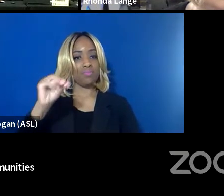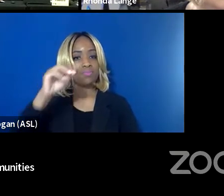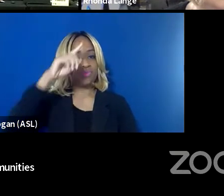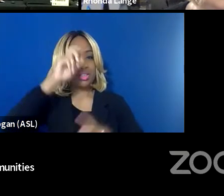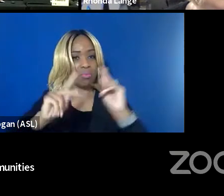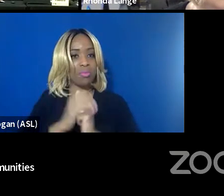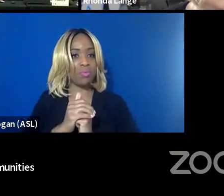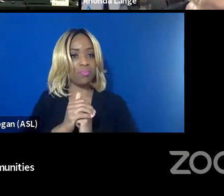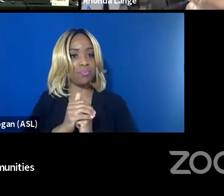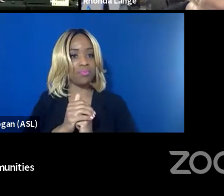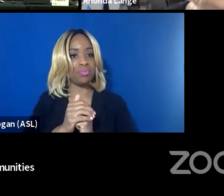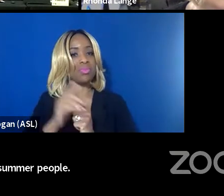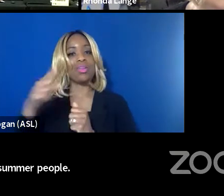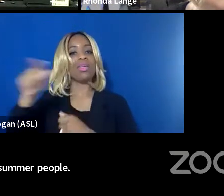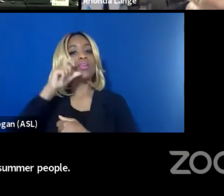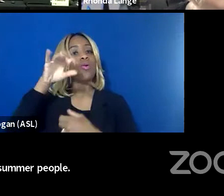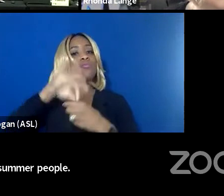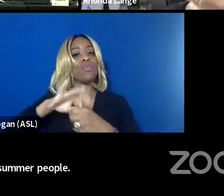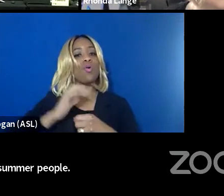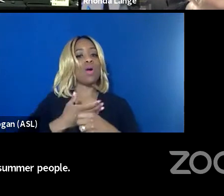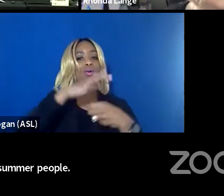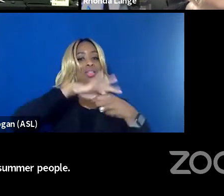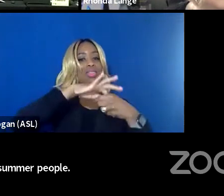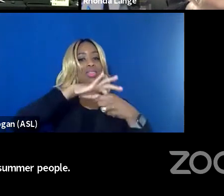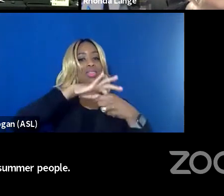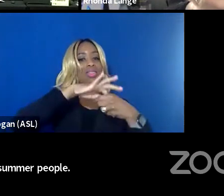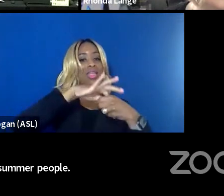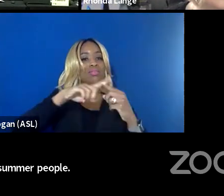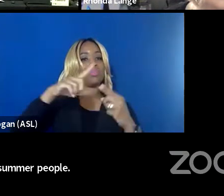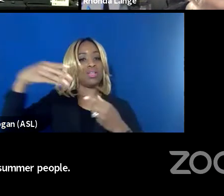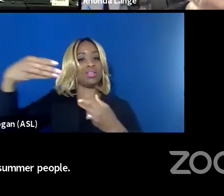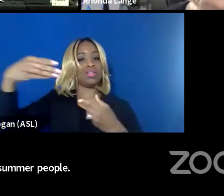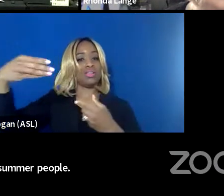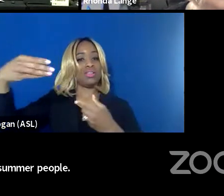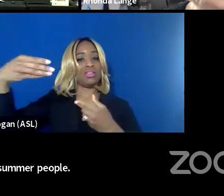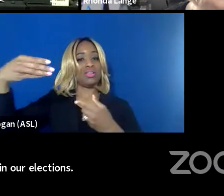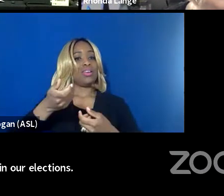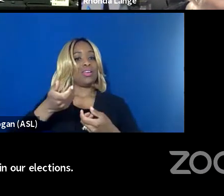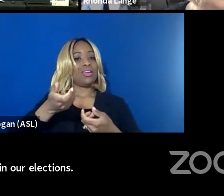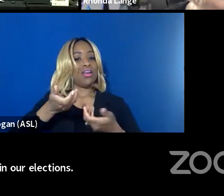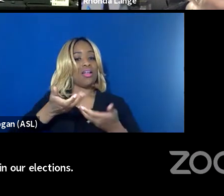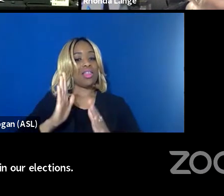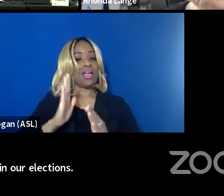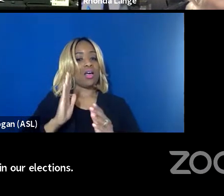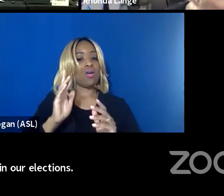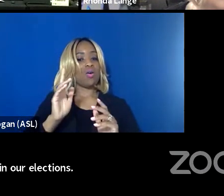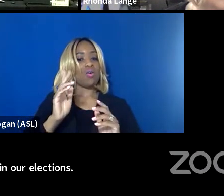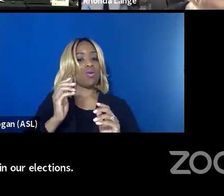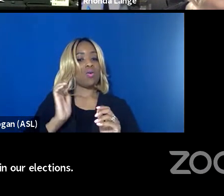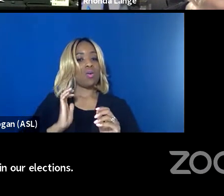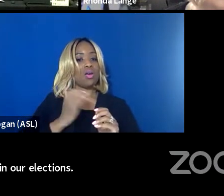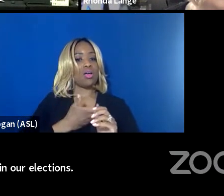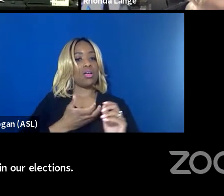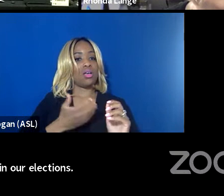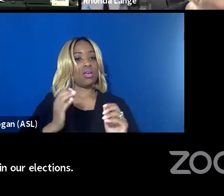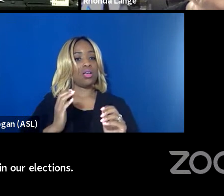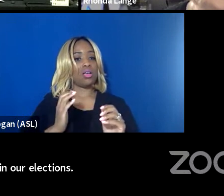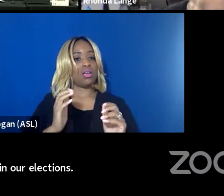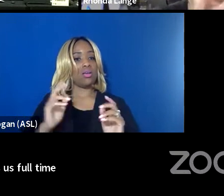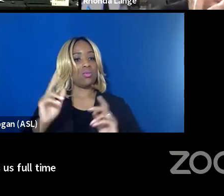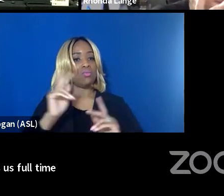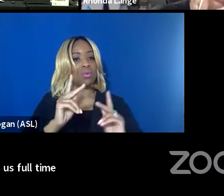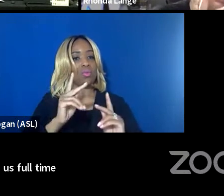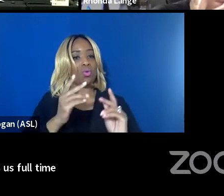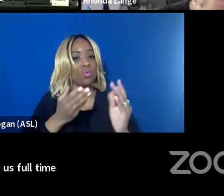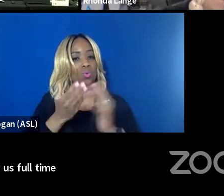they don't vote in our elections, but their spending gets us full-time residents through the cold, hard winter when revenue